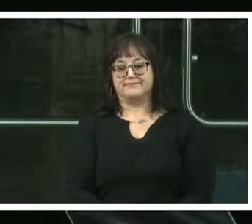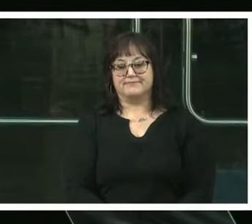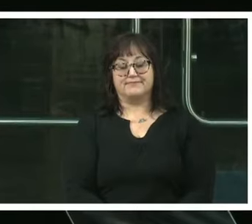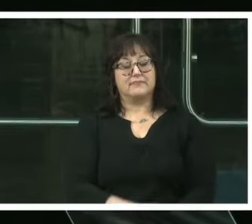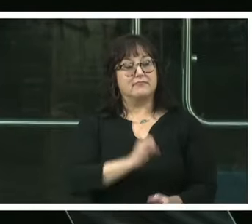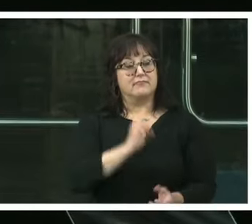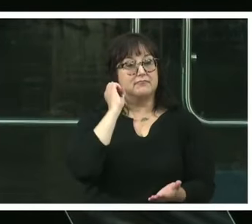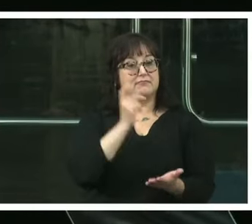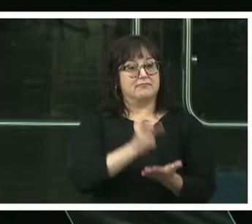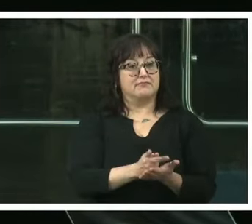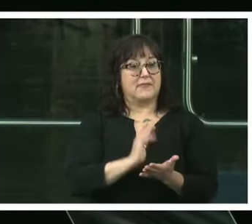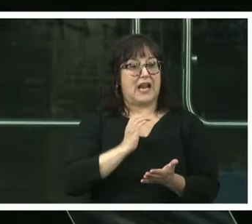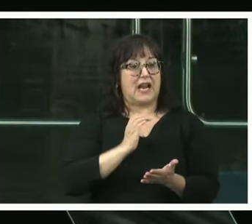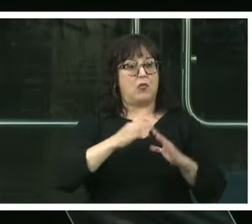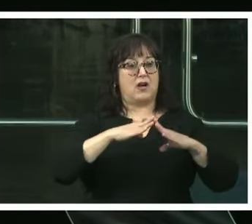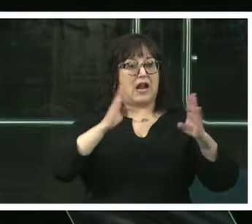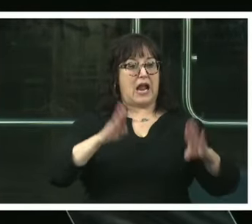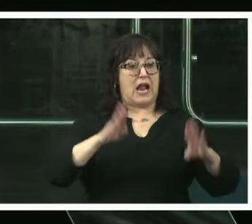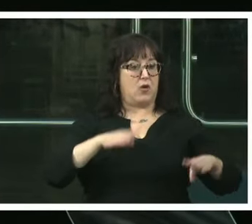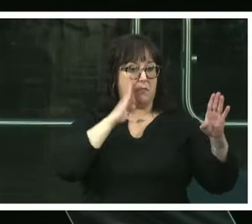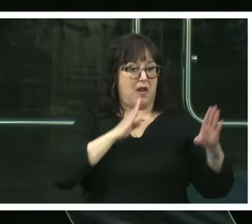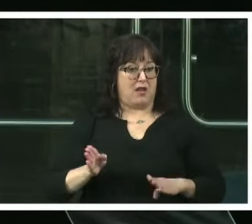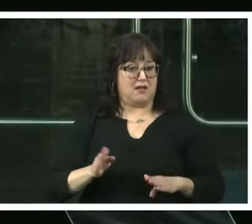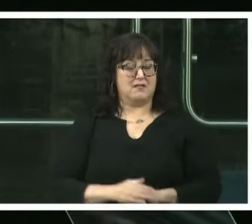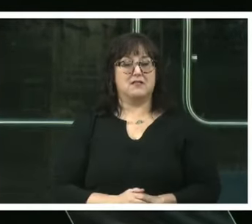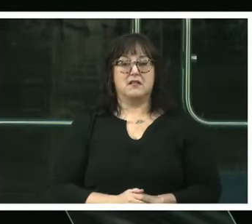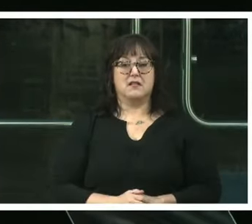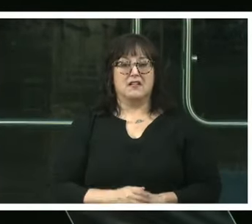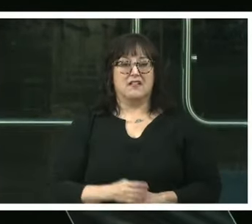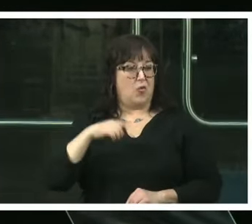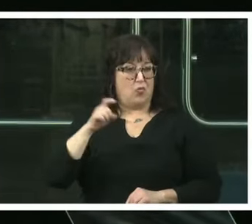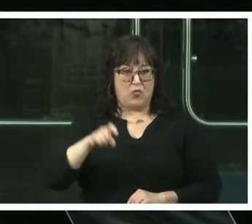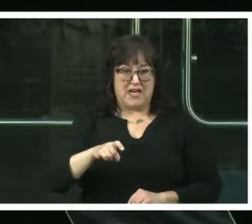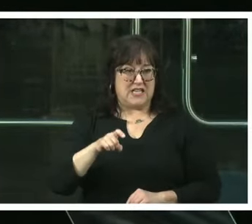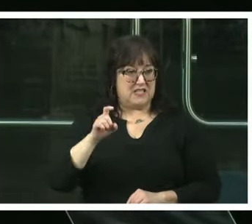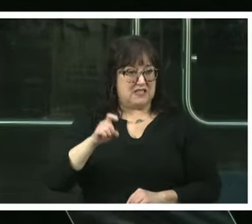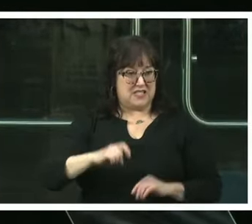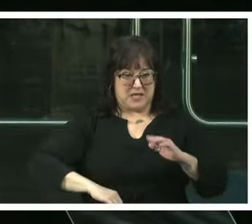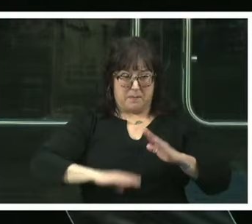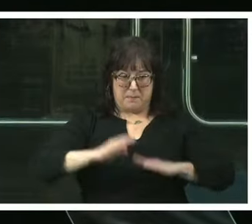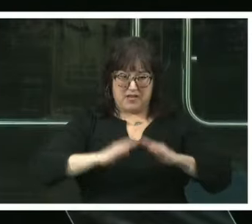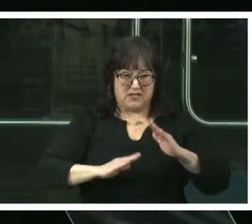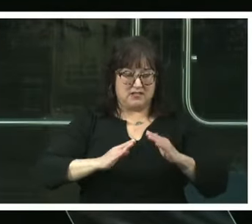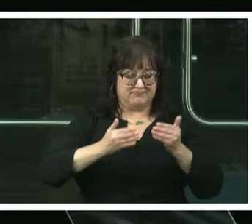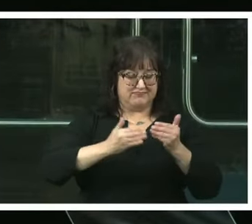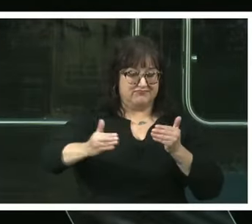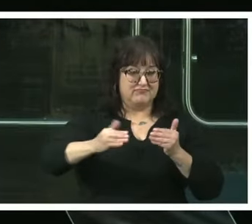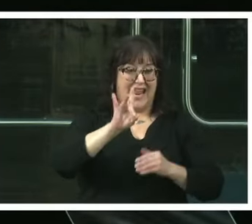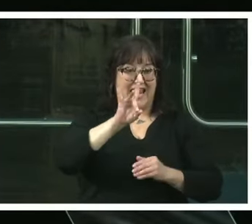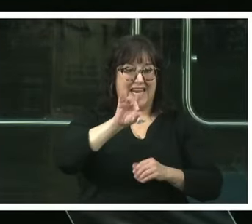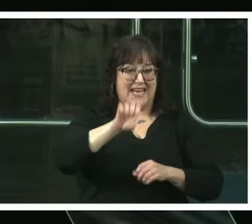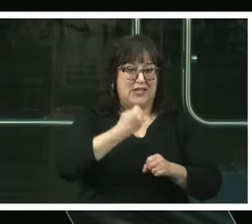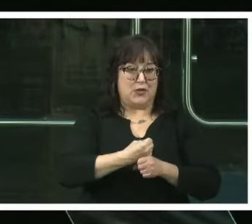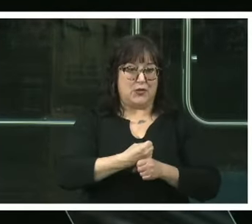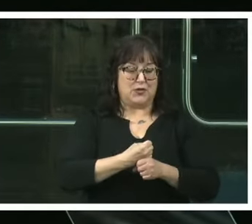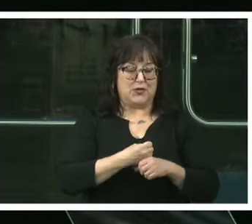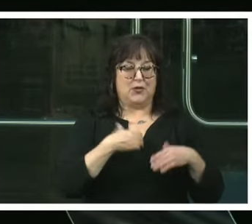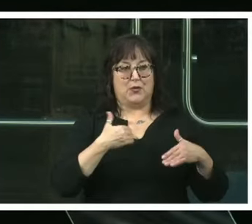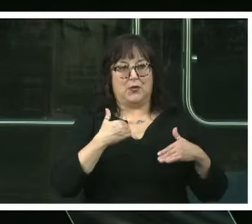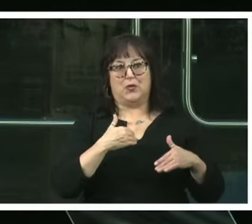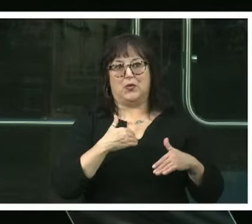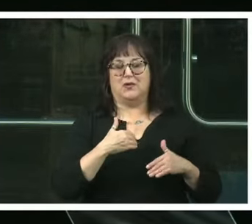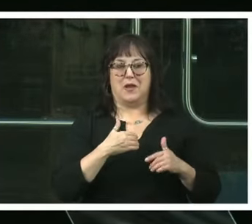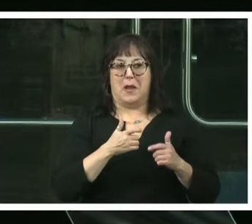The approval of our housing element, a plan for what we need to build over the next 8 years, was a major first